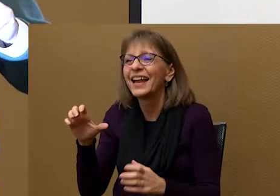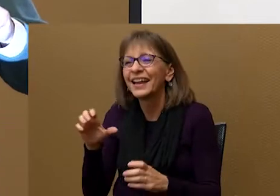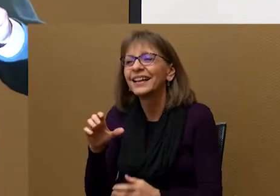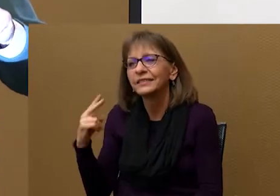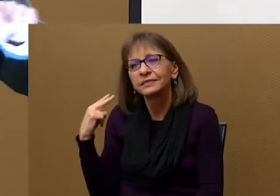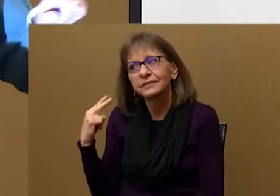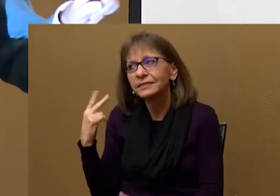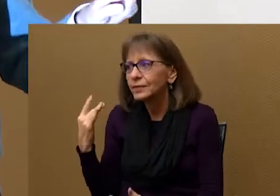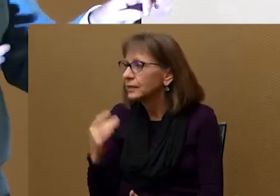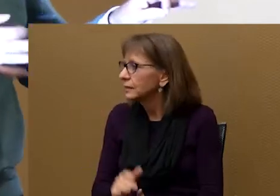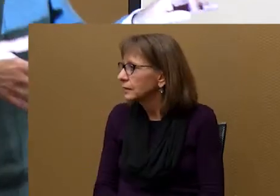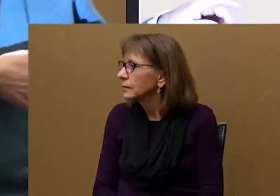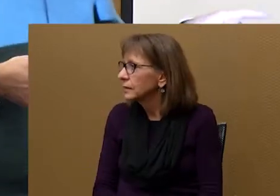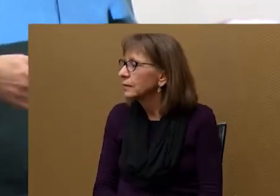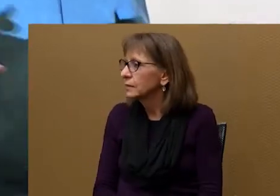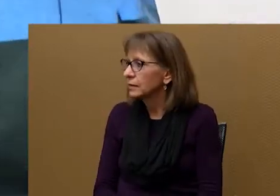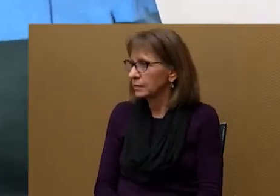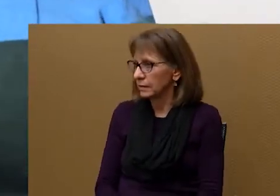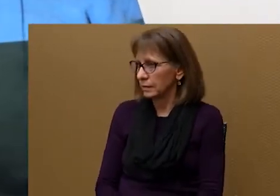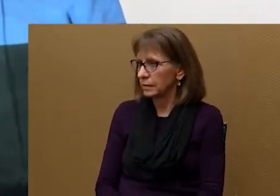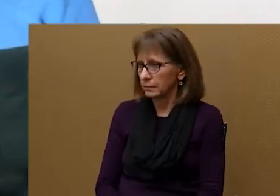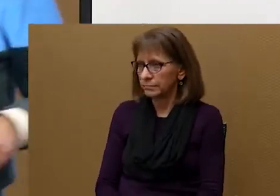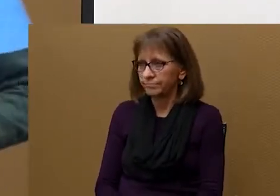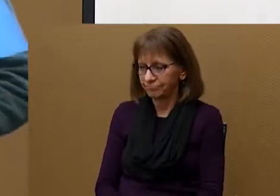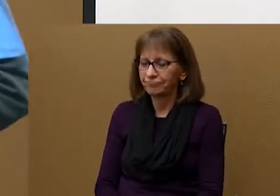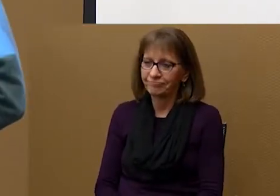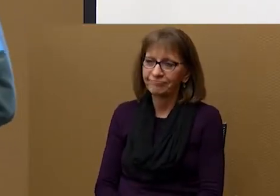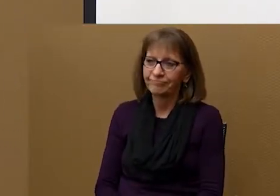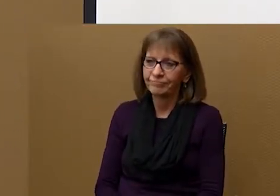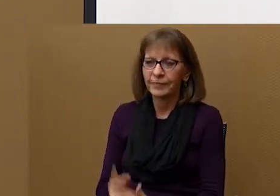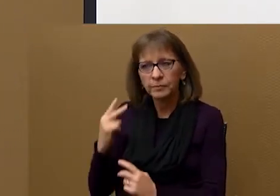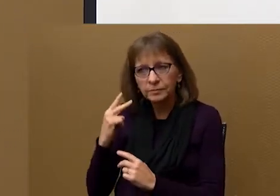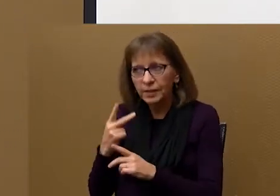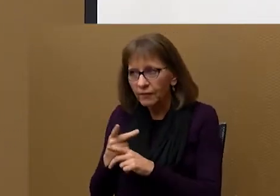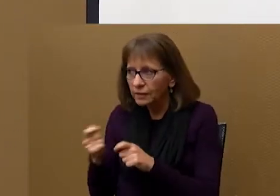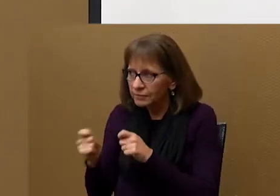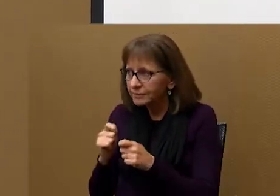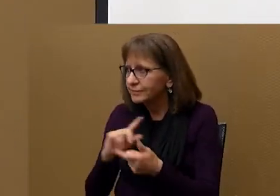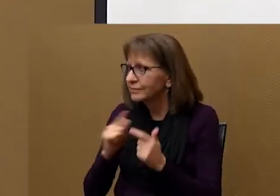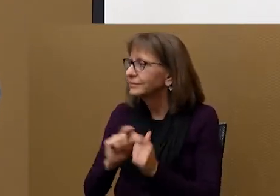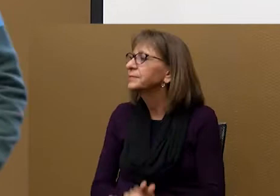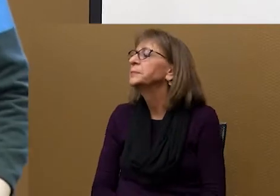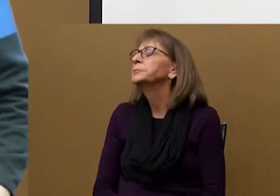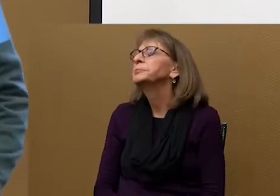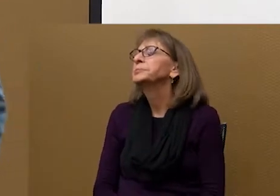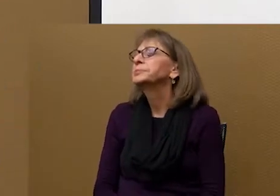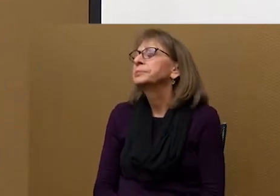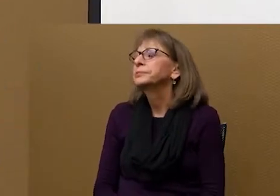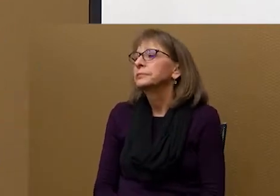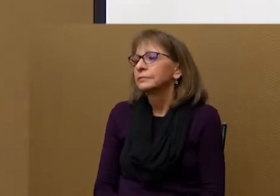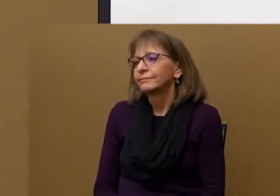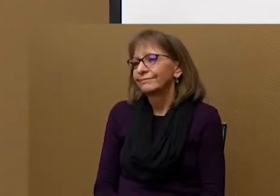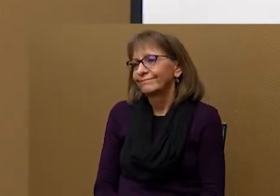I was not doing my job of watching the interpreter. Okay. All right. Here you go.